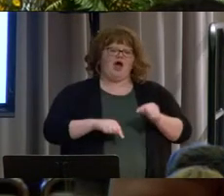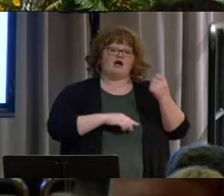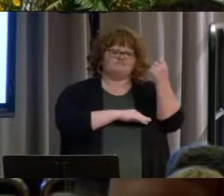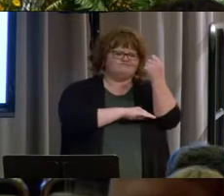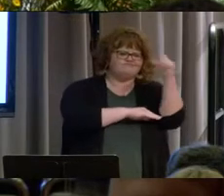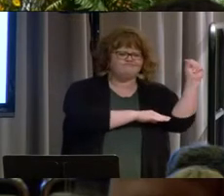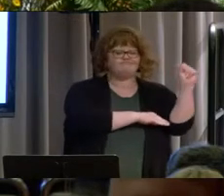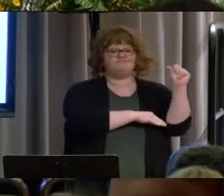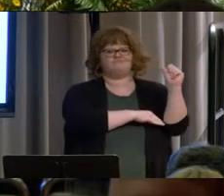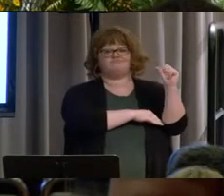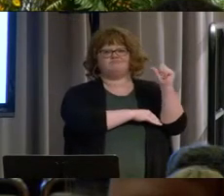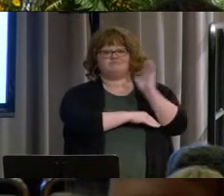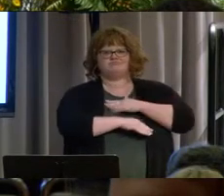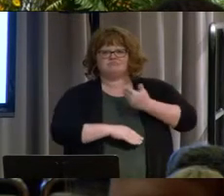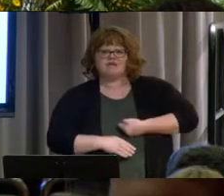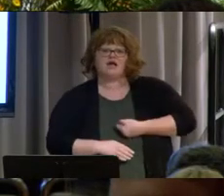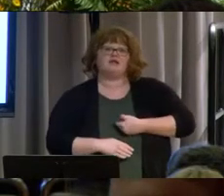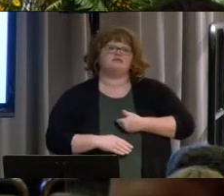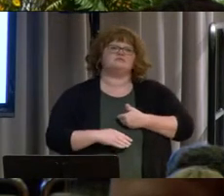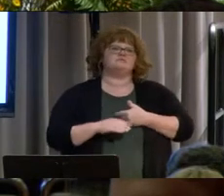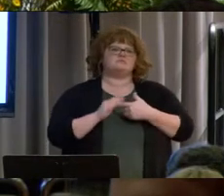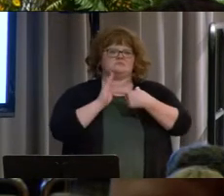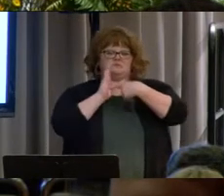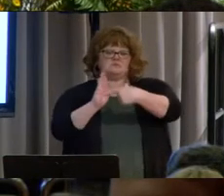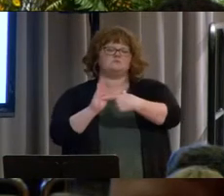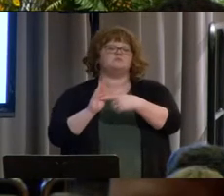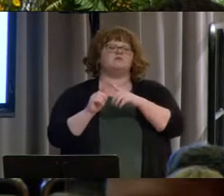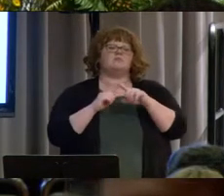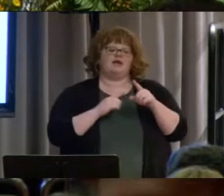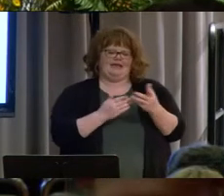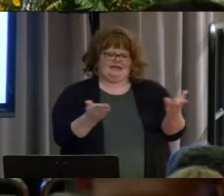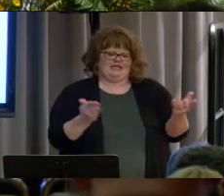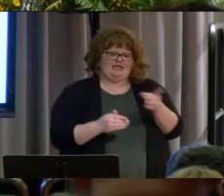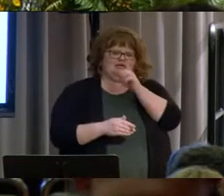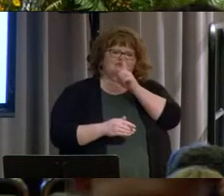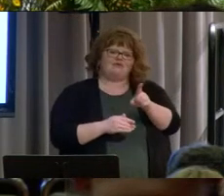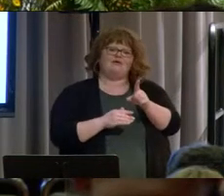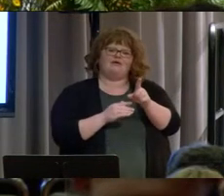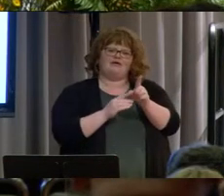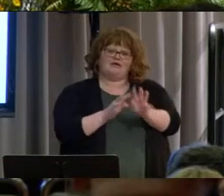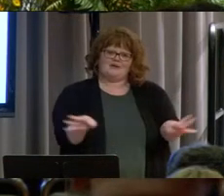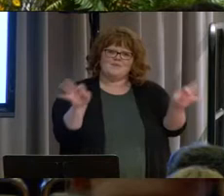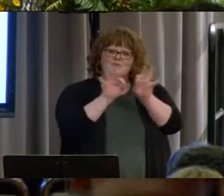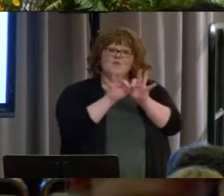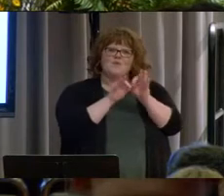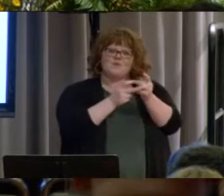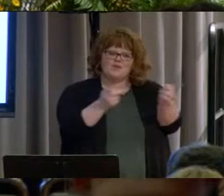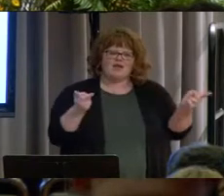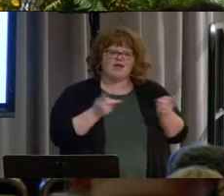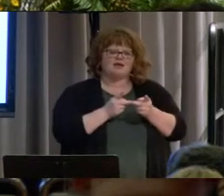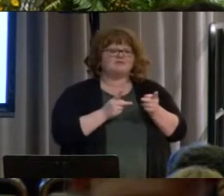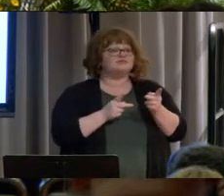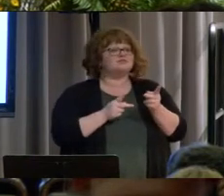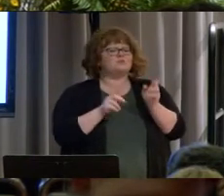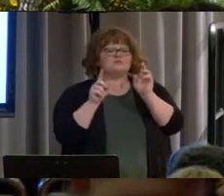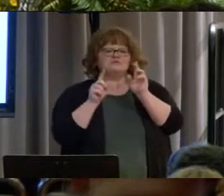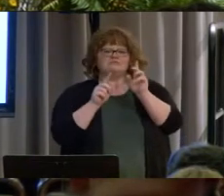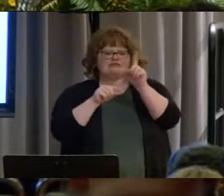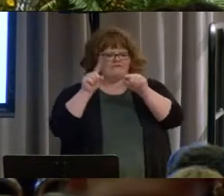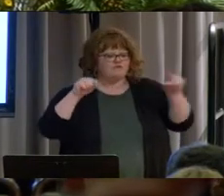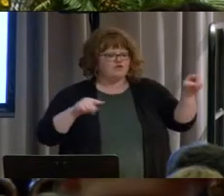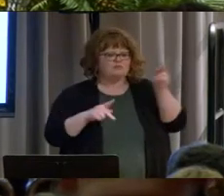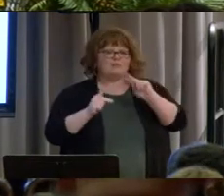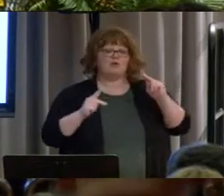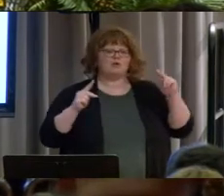are dissatisfied. But we're also the only place, really, that people can come together, people who unlock themselves and get a chance to